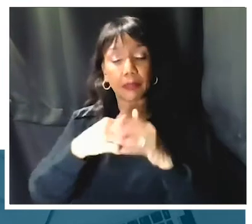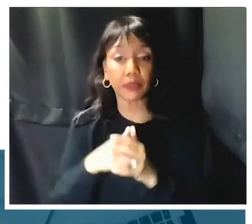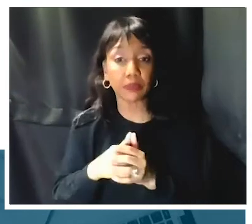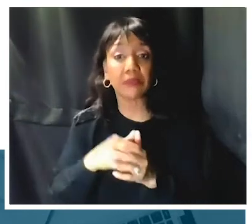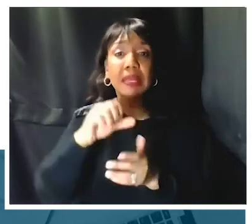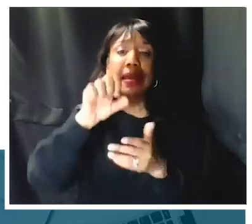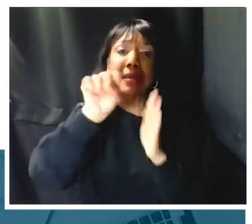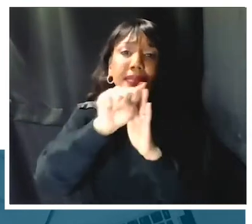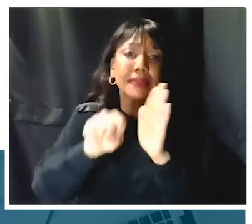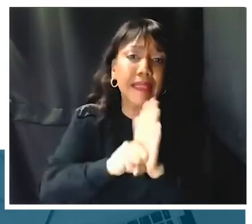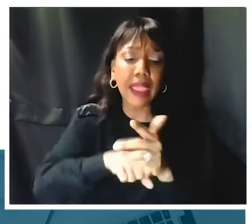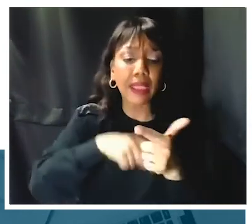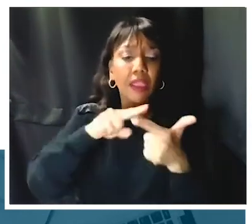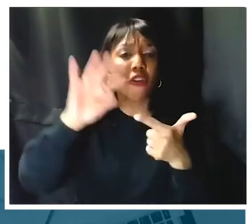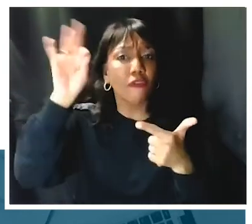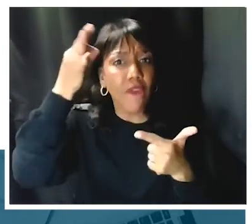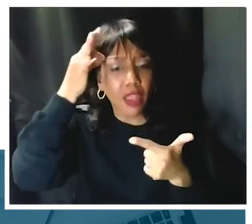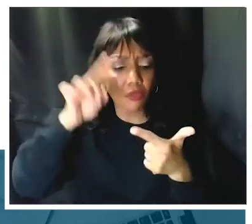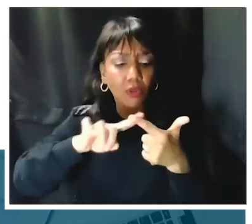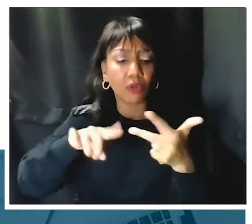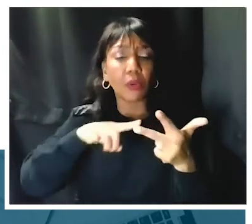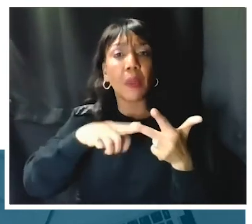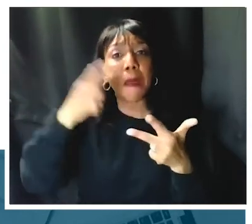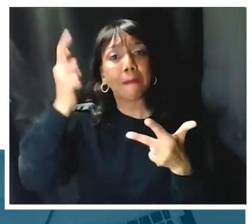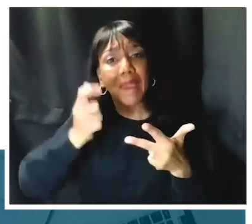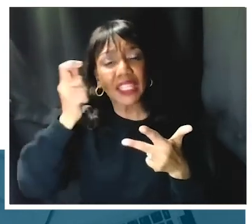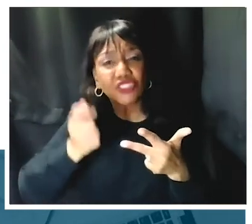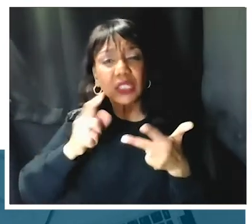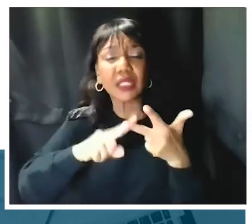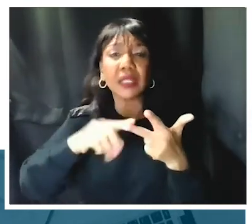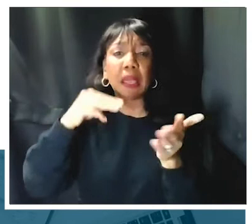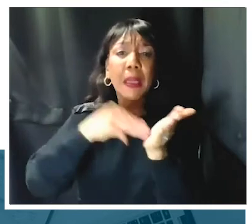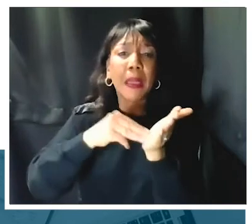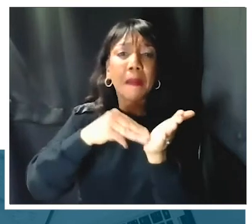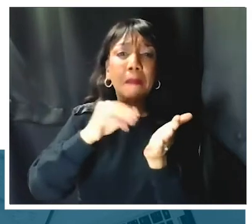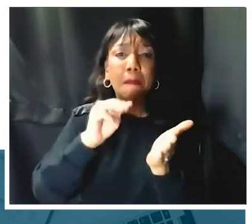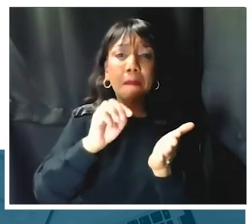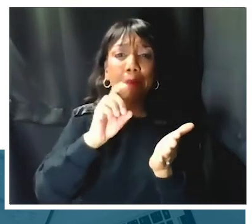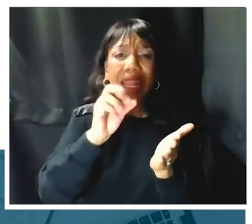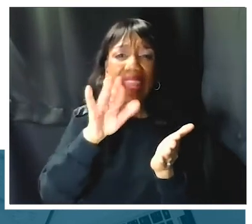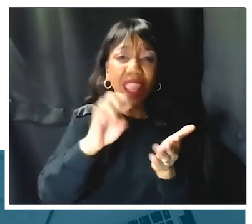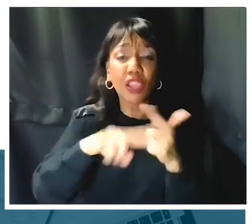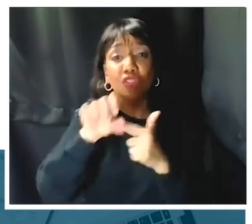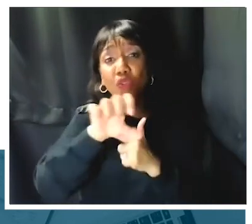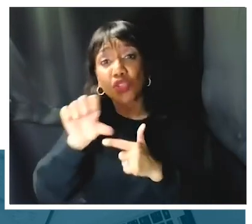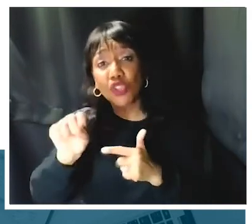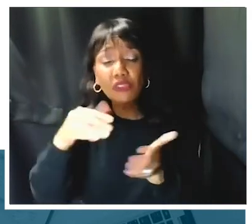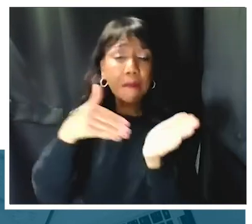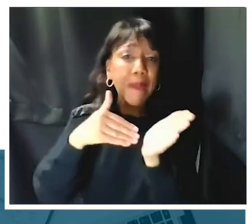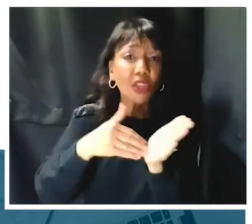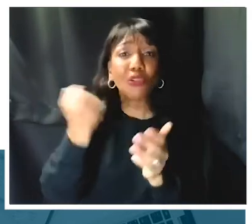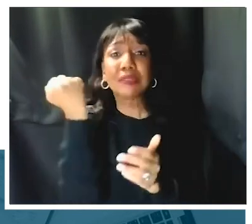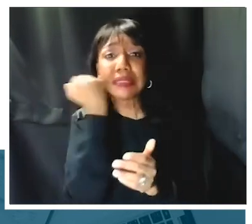example, state taxes, federal taxes, pension, Medicare, Social Security,